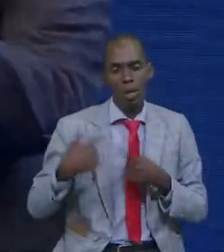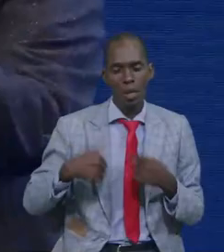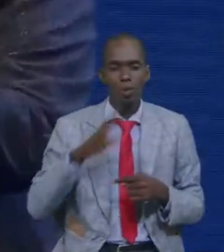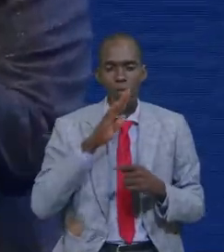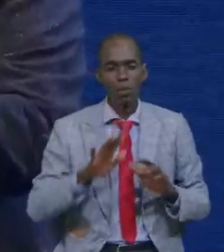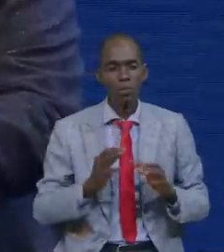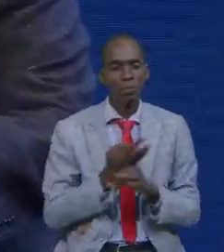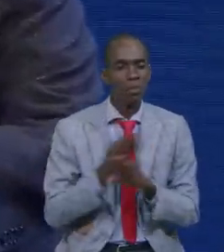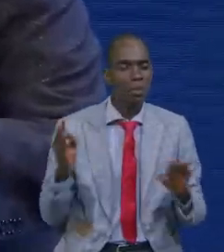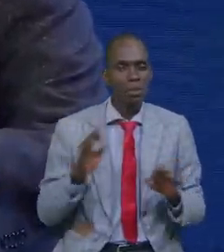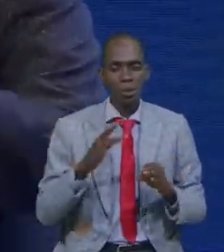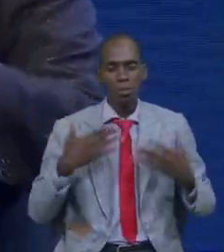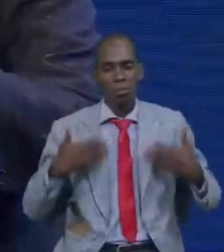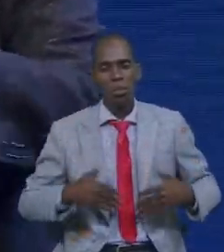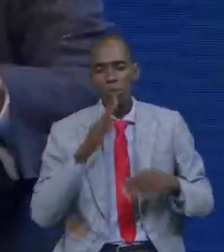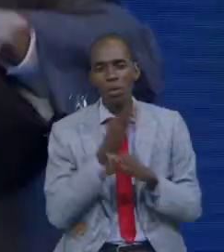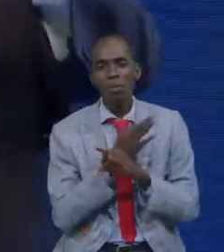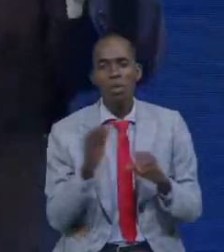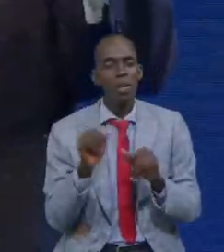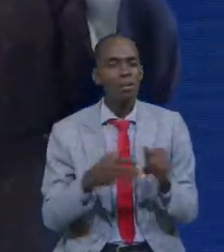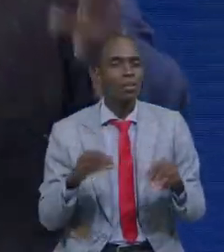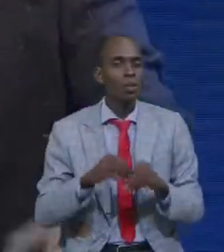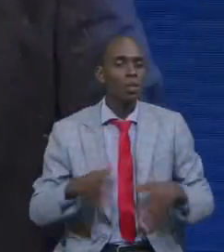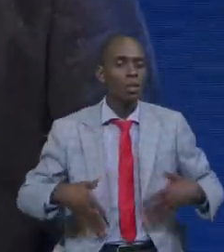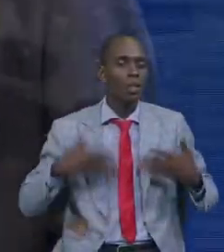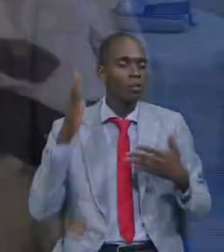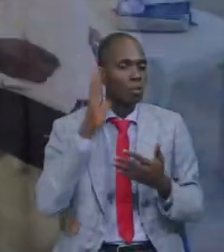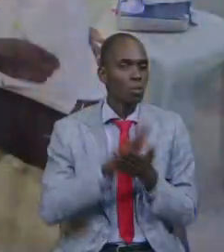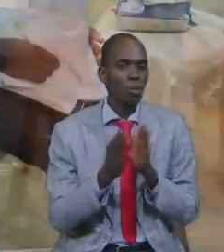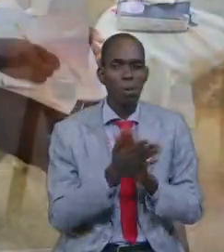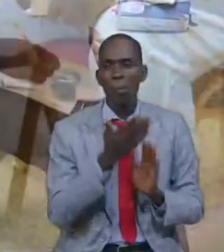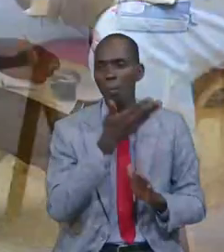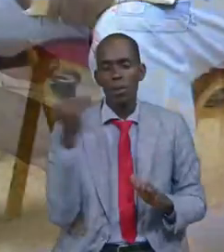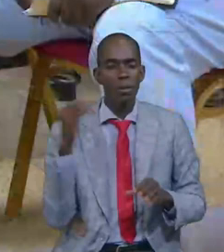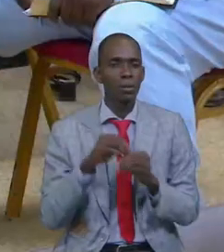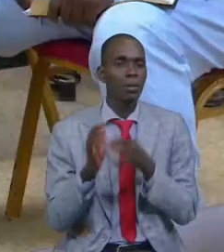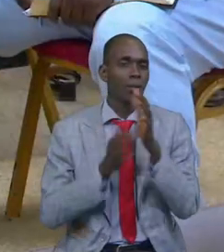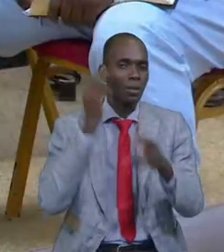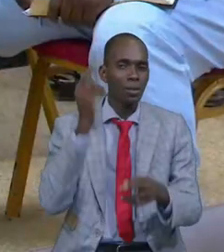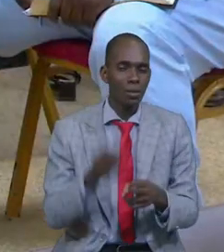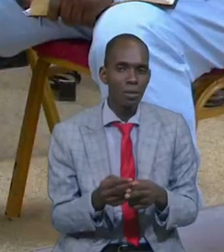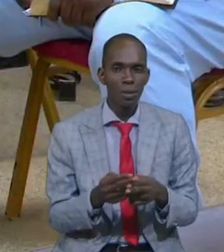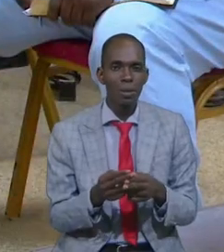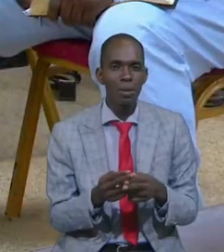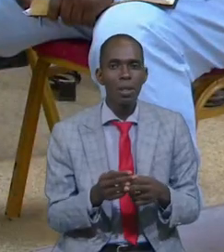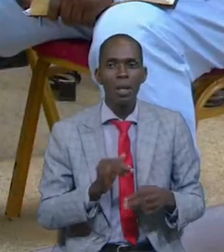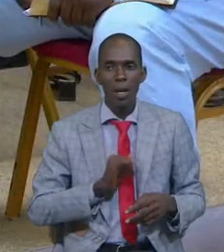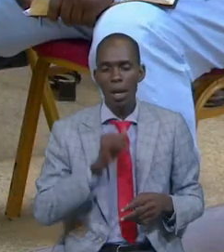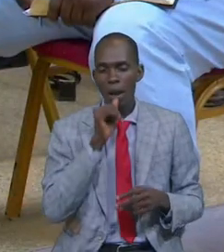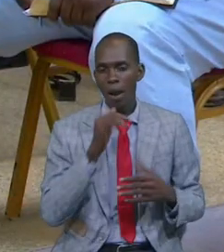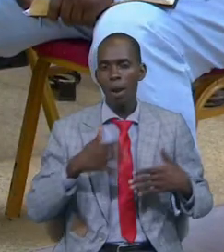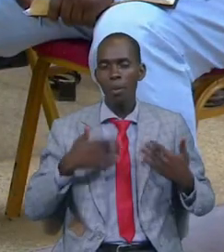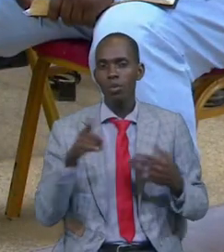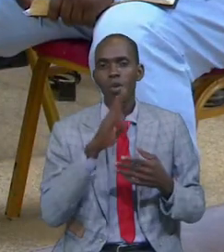be free. Everything will turn around for the better in your life. I'm happy that you are here